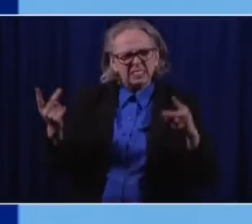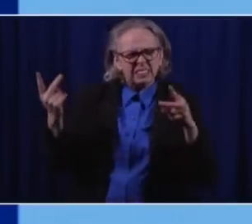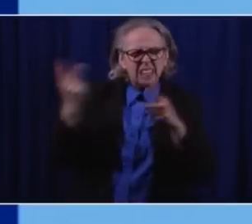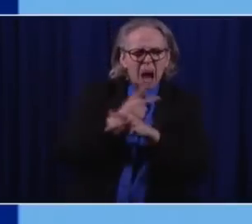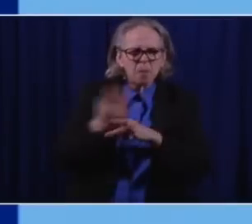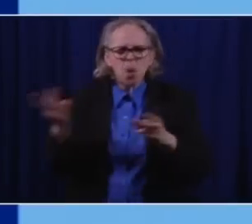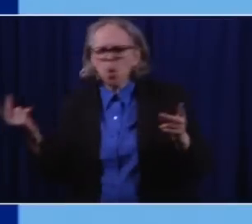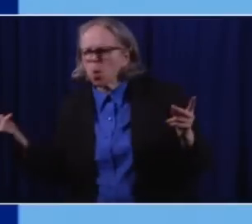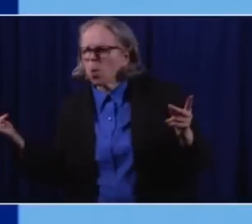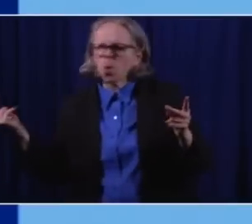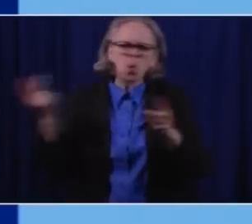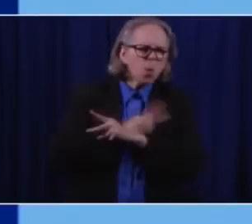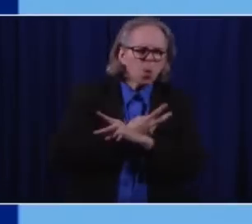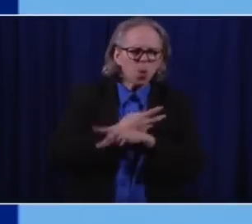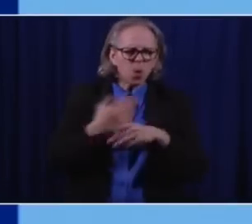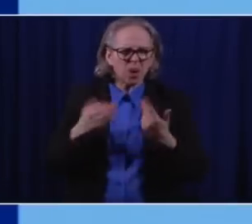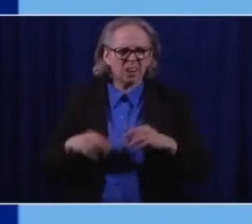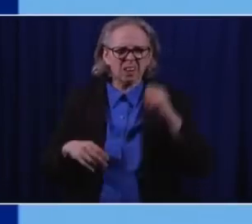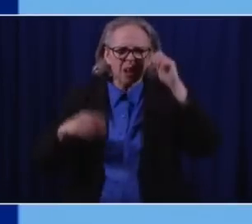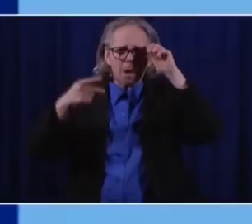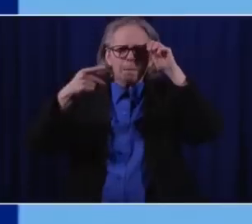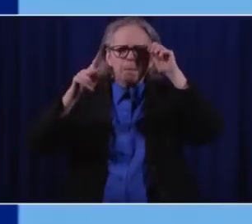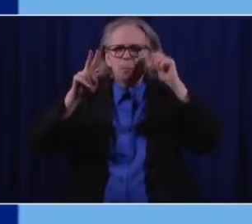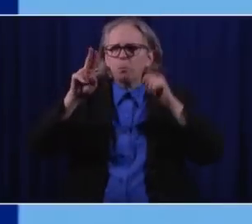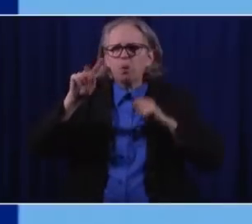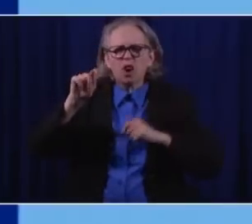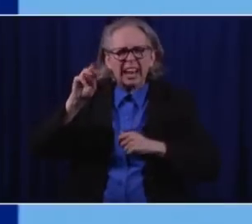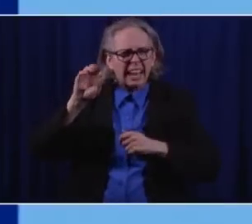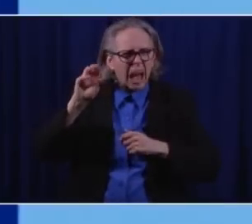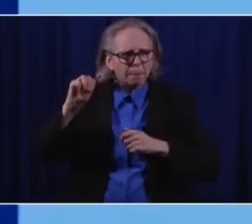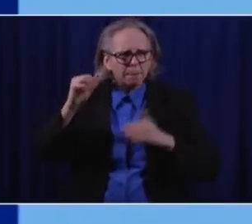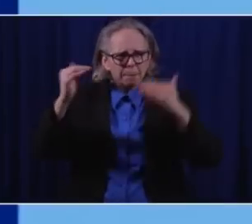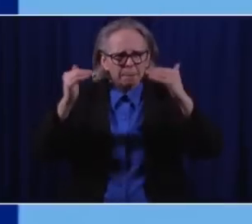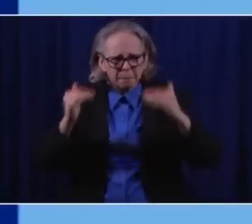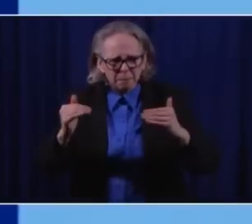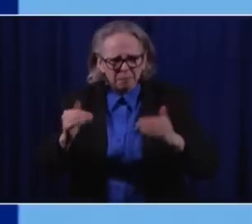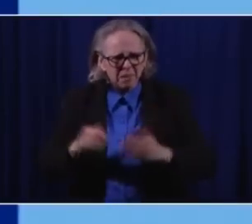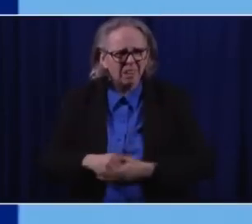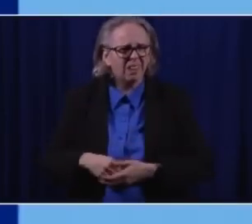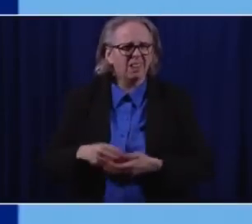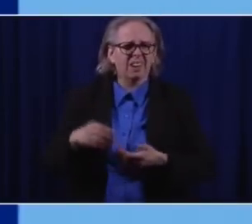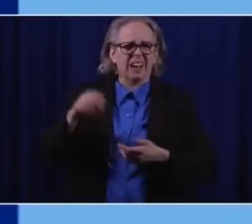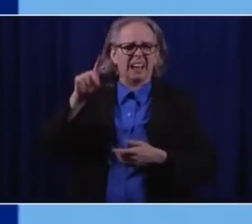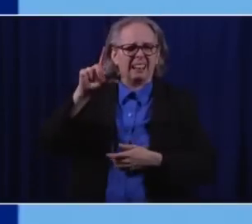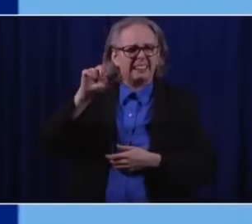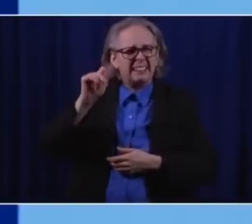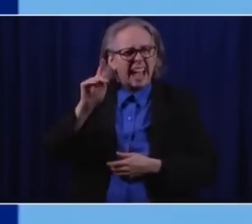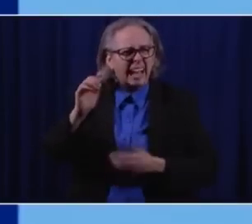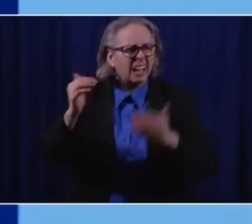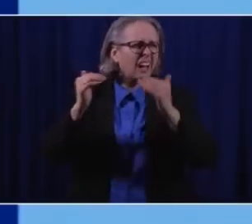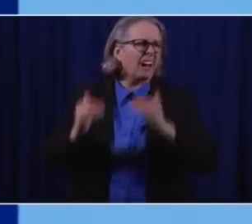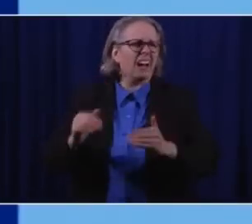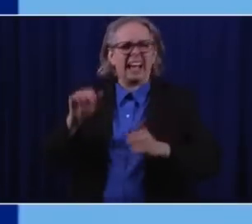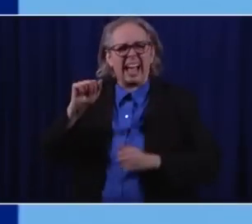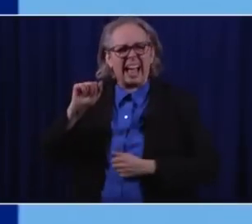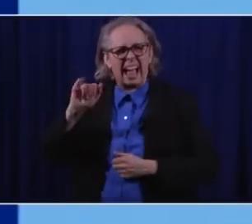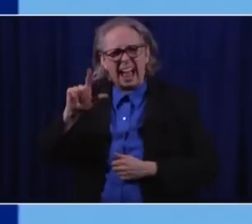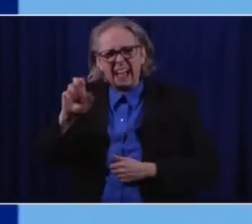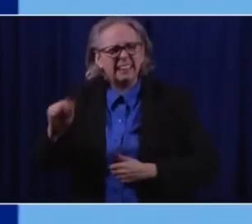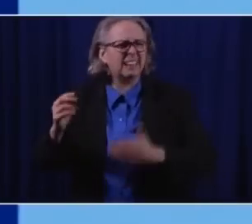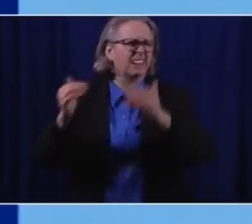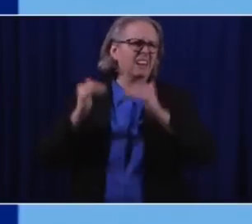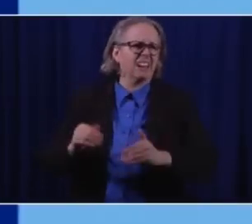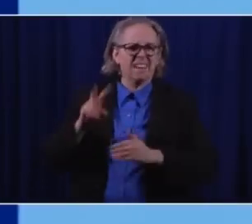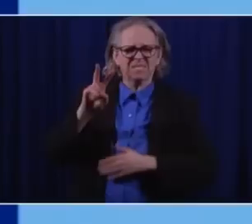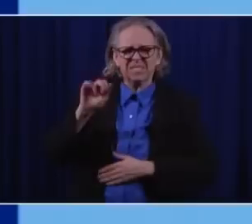Putnam, 12 roughly, Lake roughly 10, Allen roughly 10, Van Wert roughly 10 times,